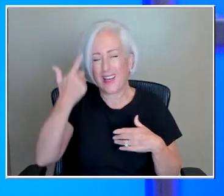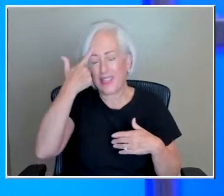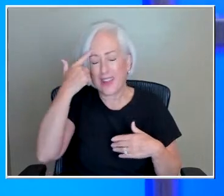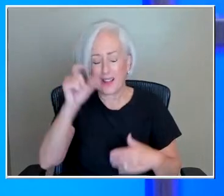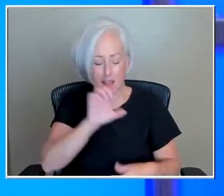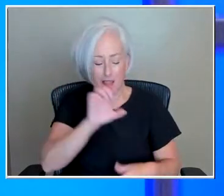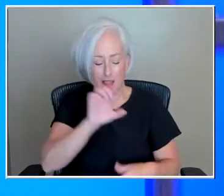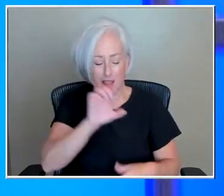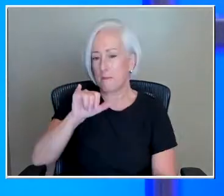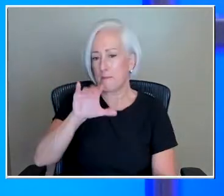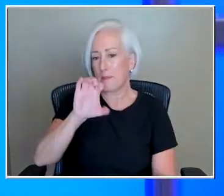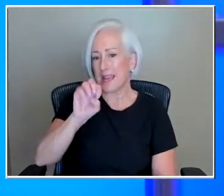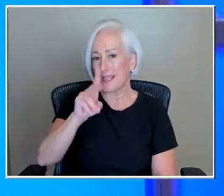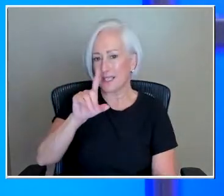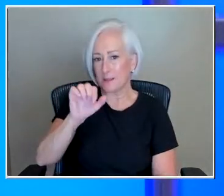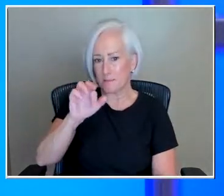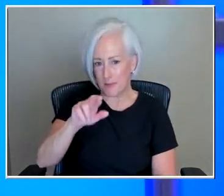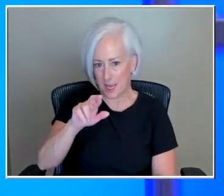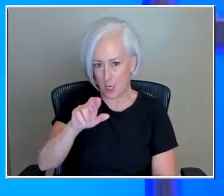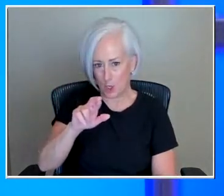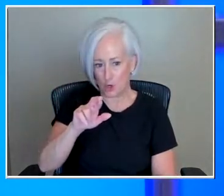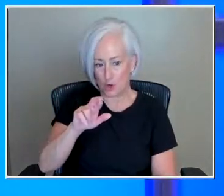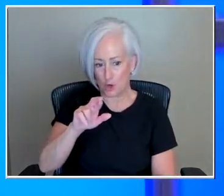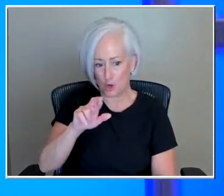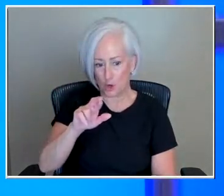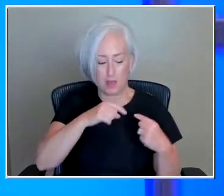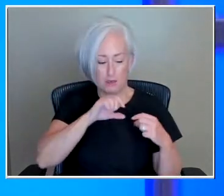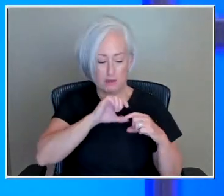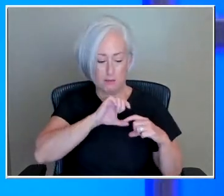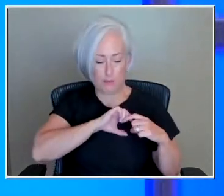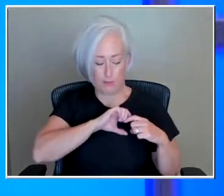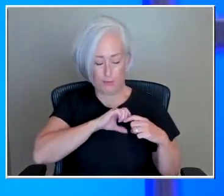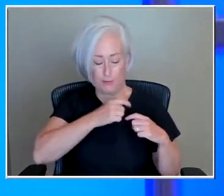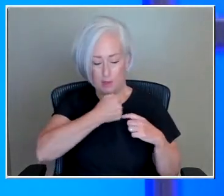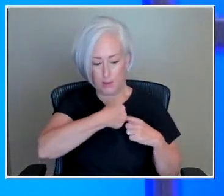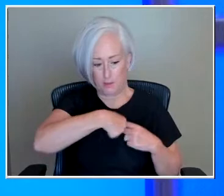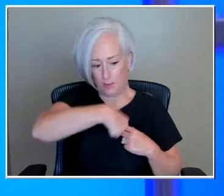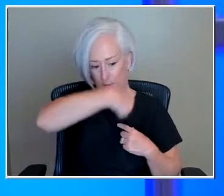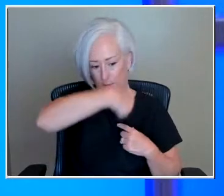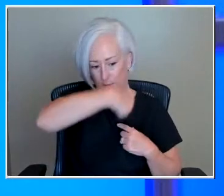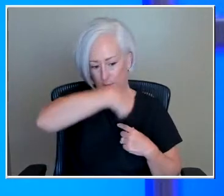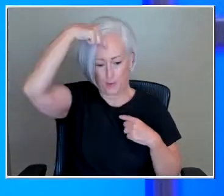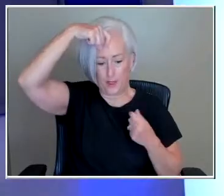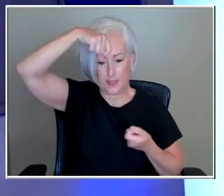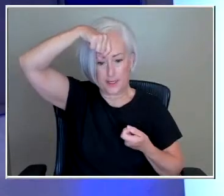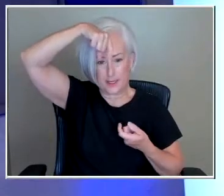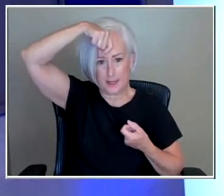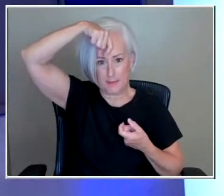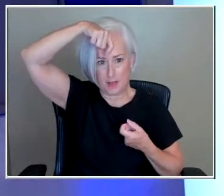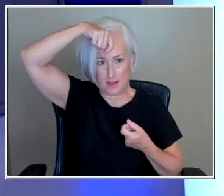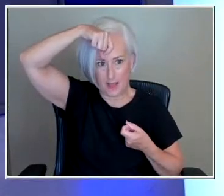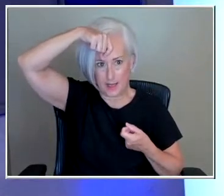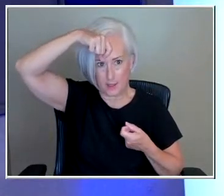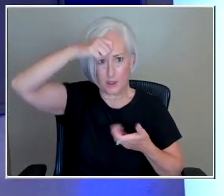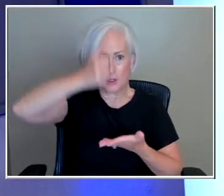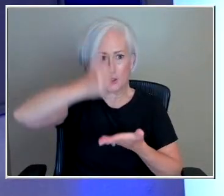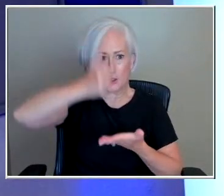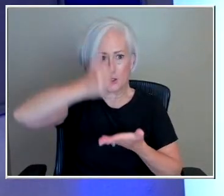in the chest. Okay. And that provides electrical stimulation of the thalamus, and that controls the tremor. So instead